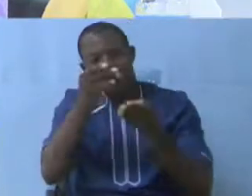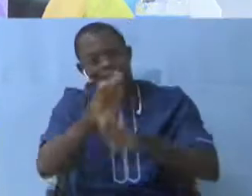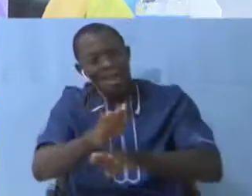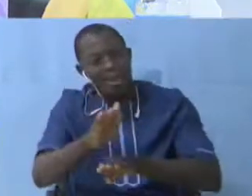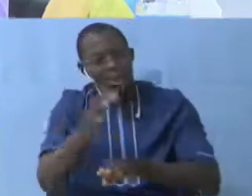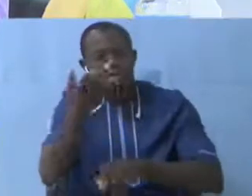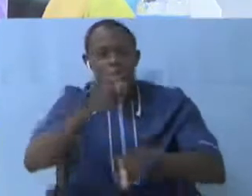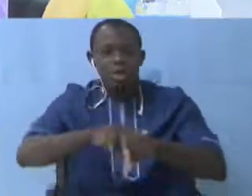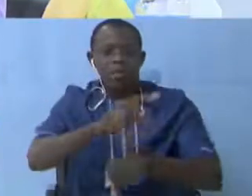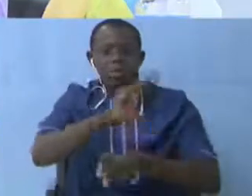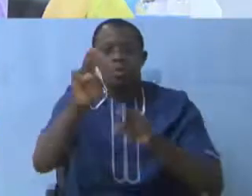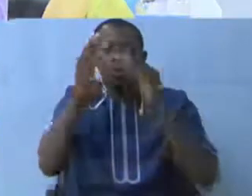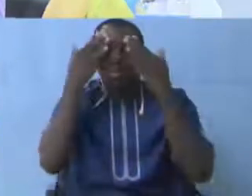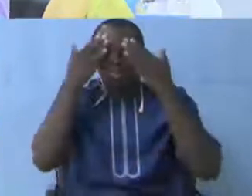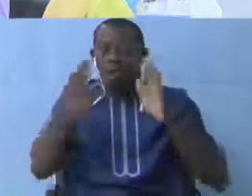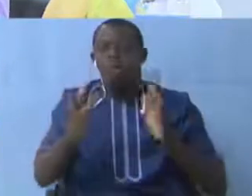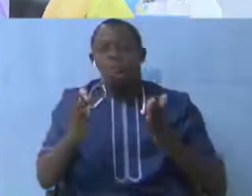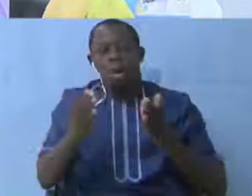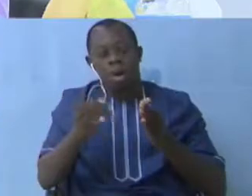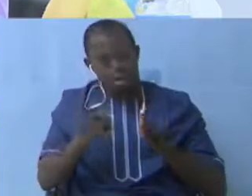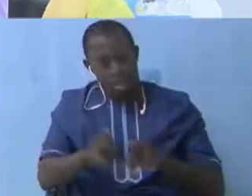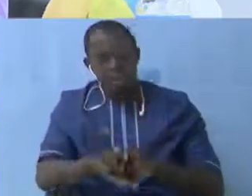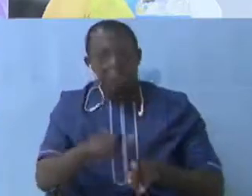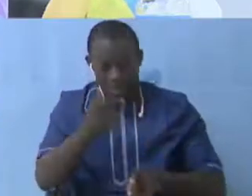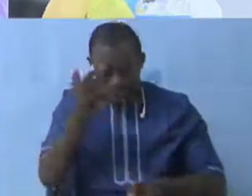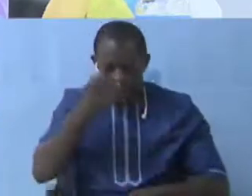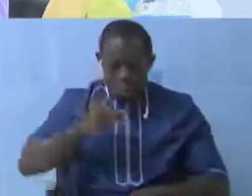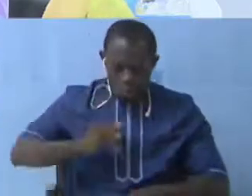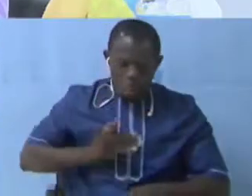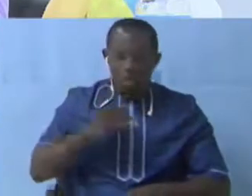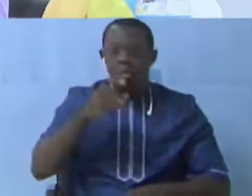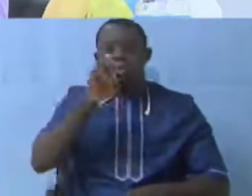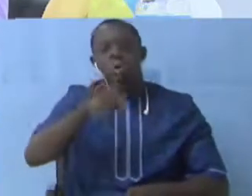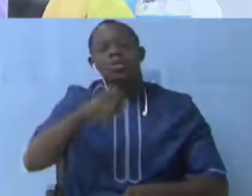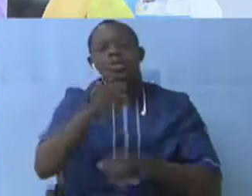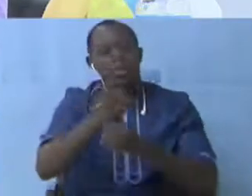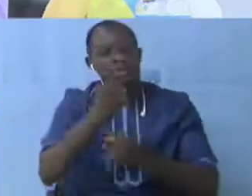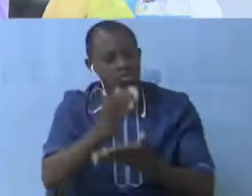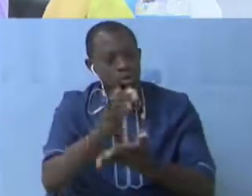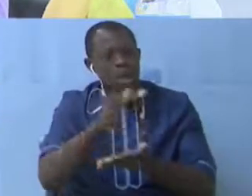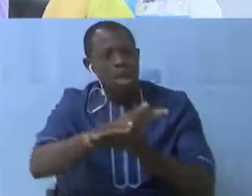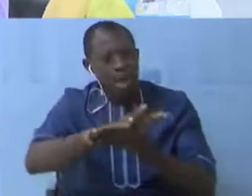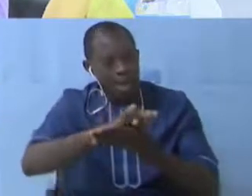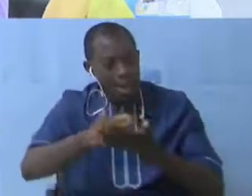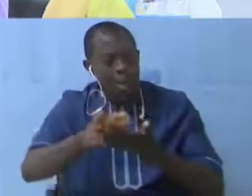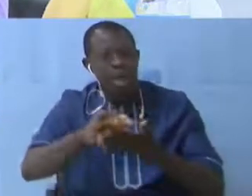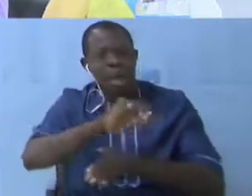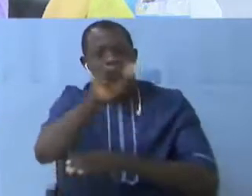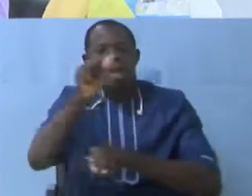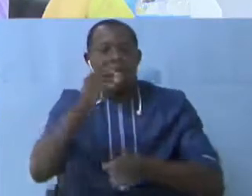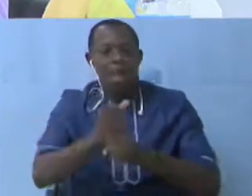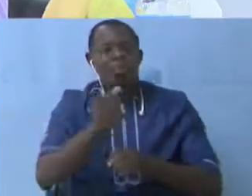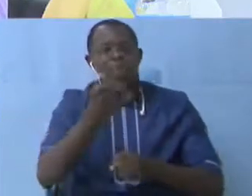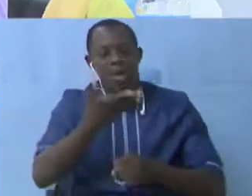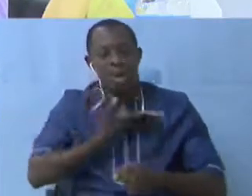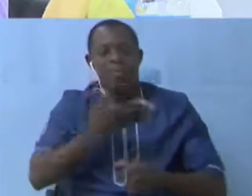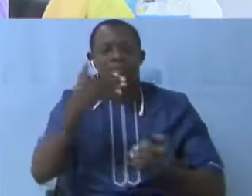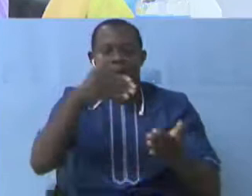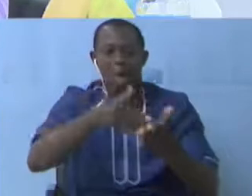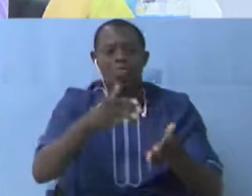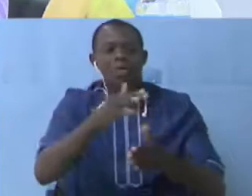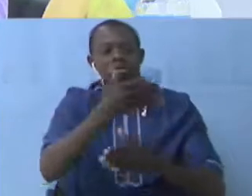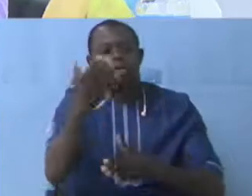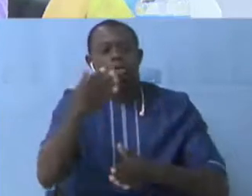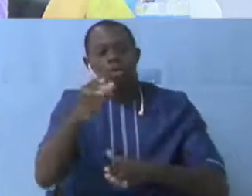closure. And as a woman, I think you need to clarify and help, get us somewhere.